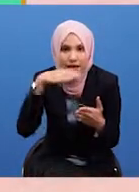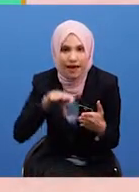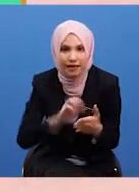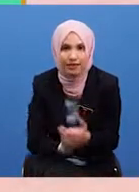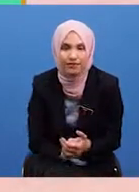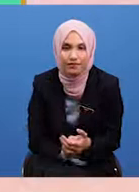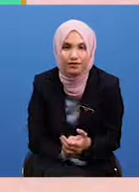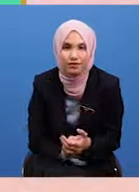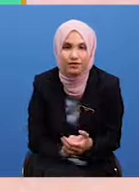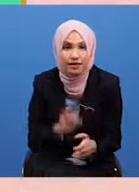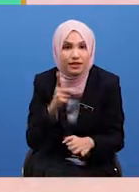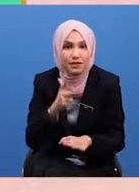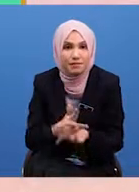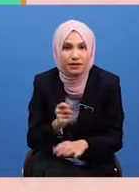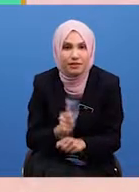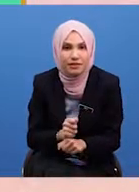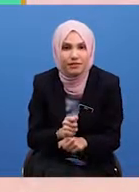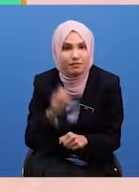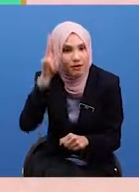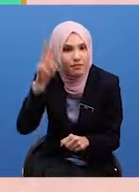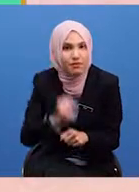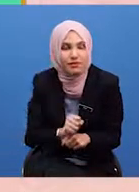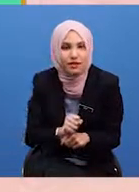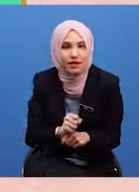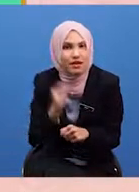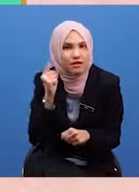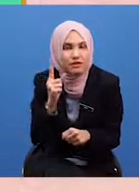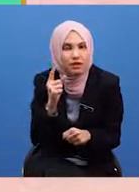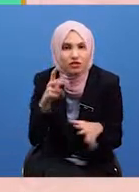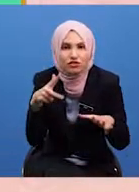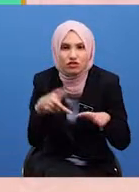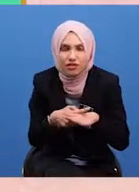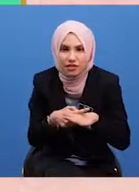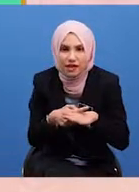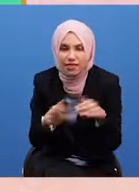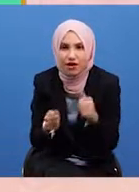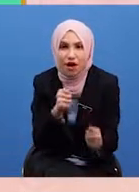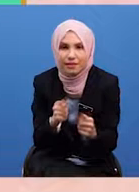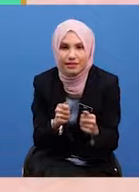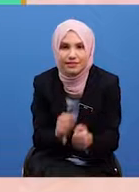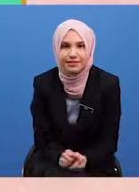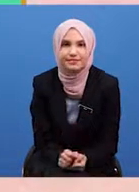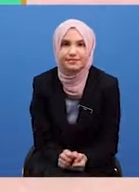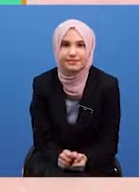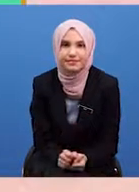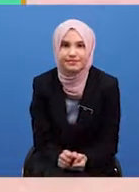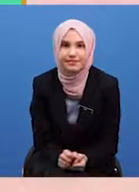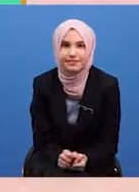which escapes the park by William Bradbury and assumes that Jobs cheats in the competition.